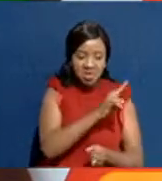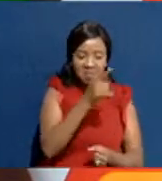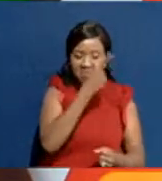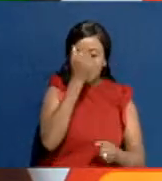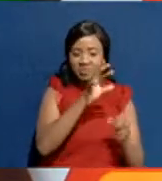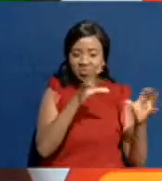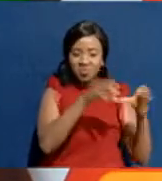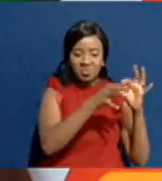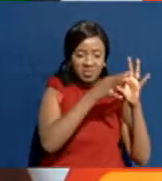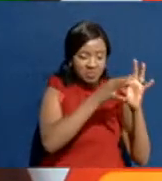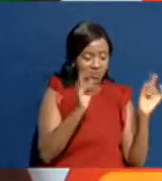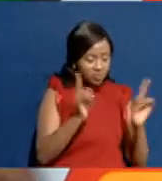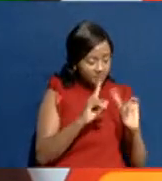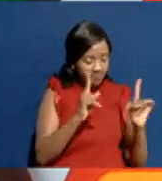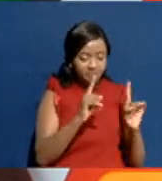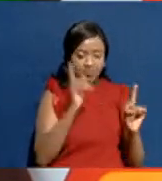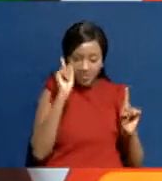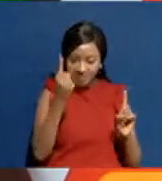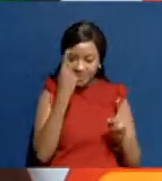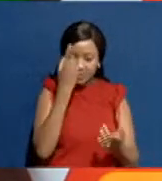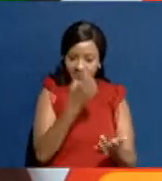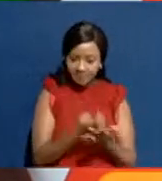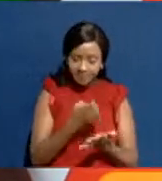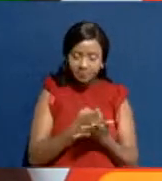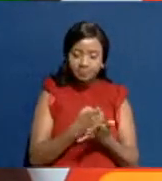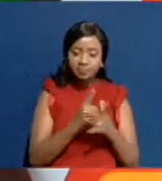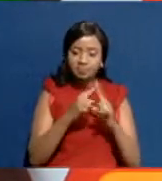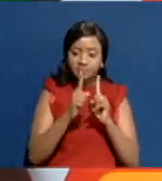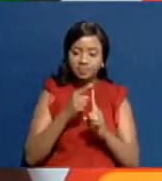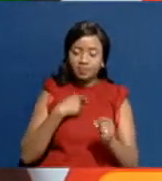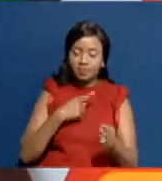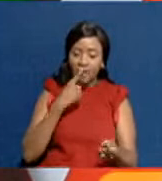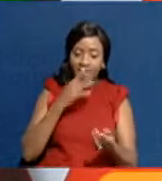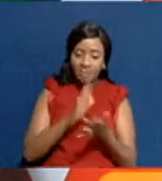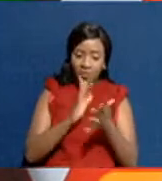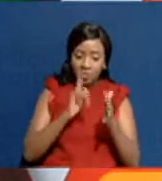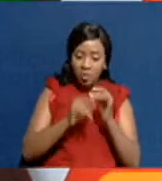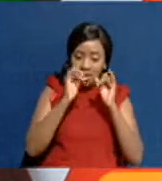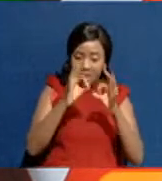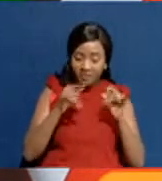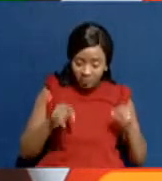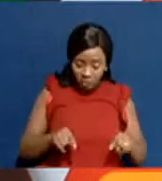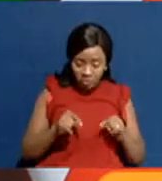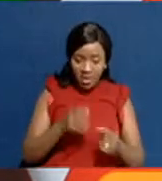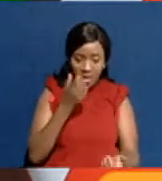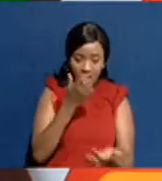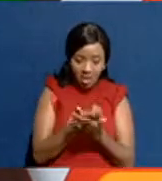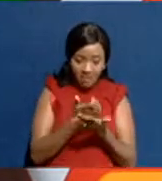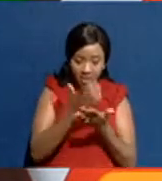assure everybody that if today evidence is brought,